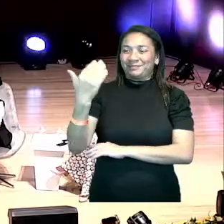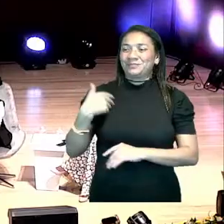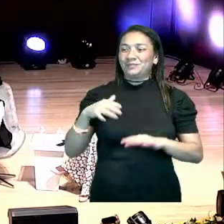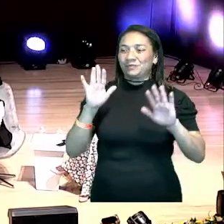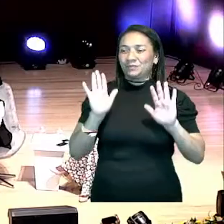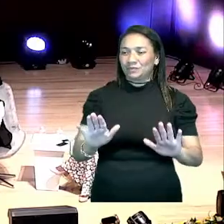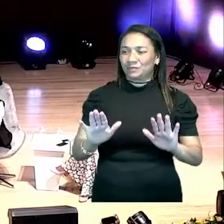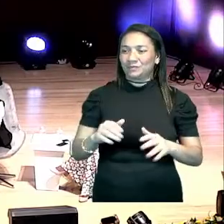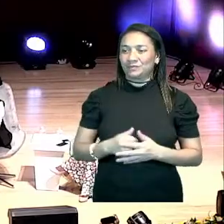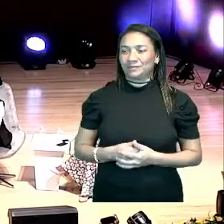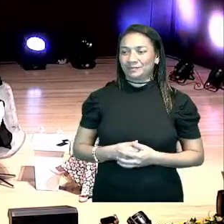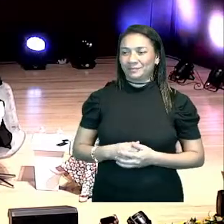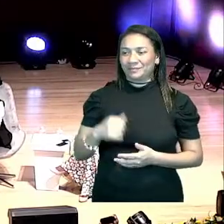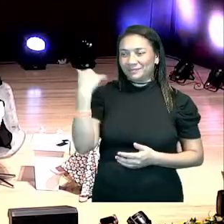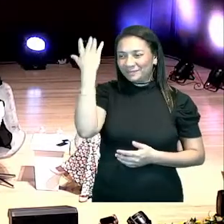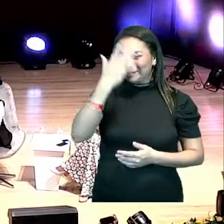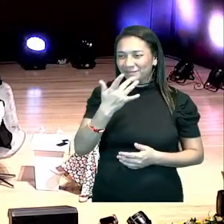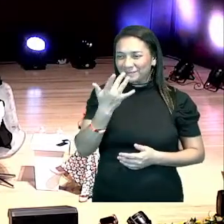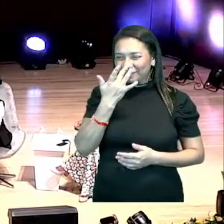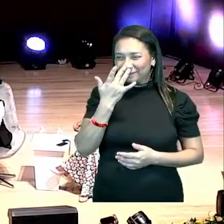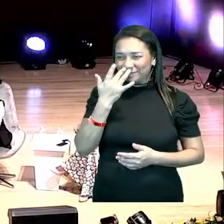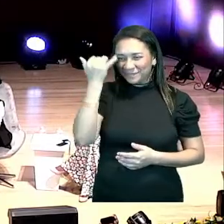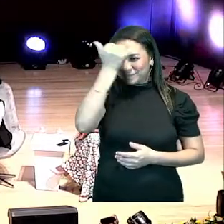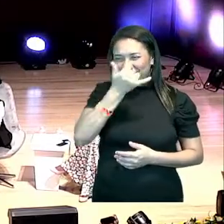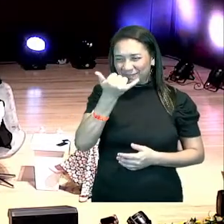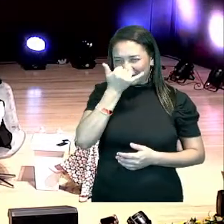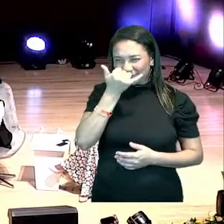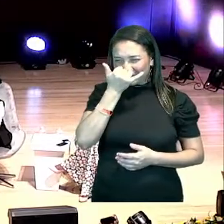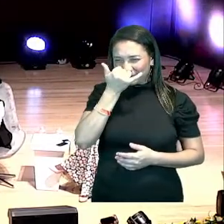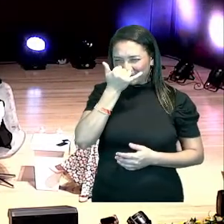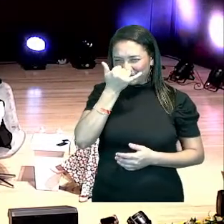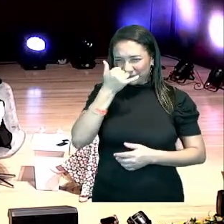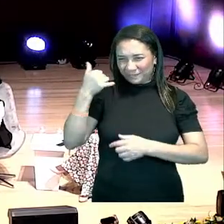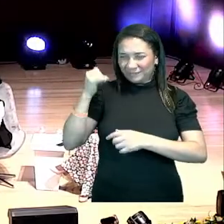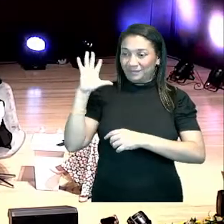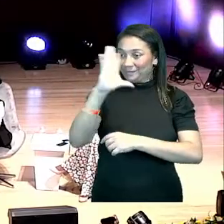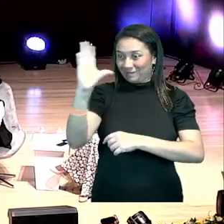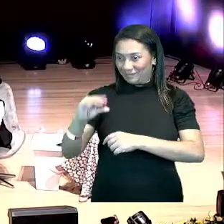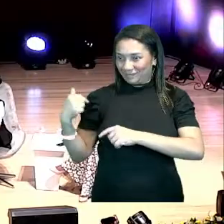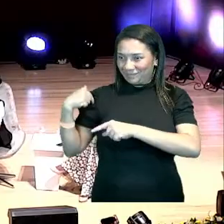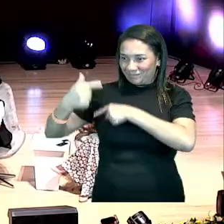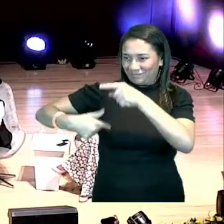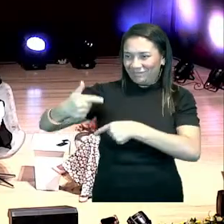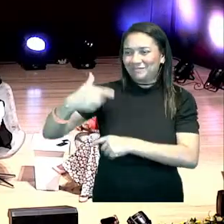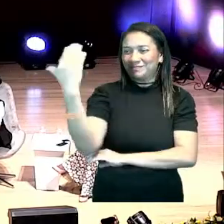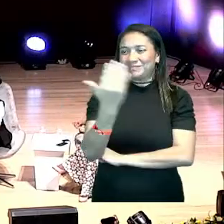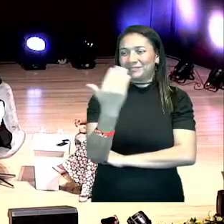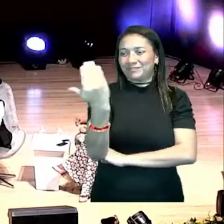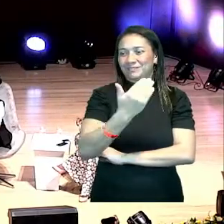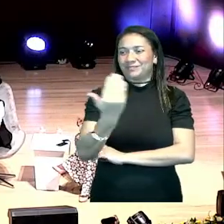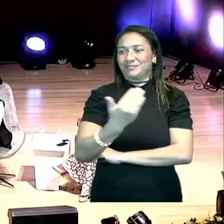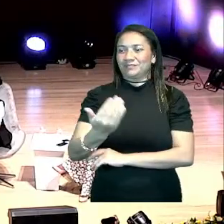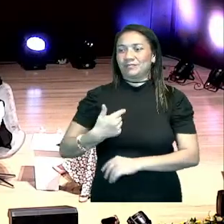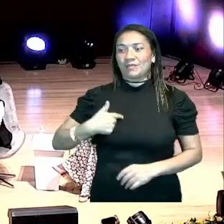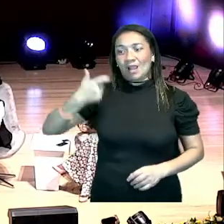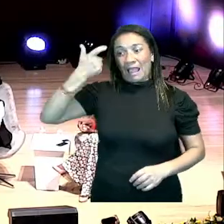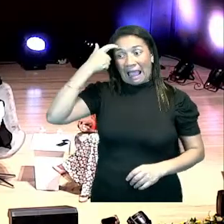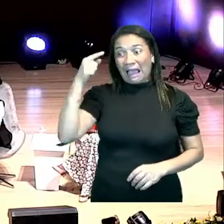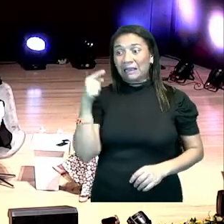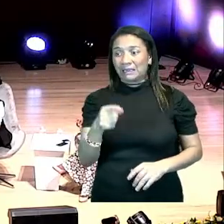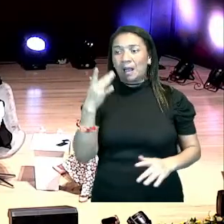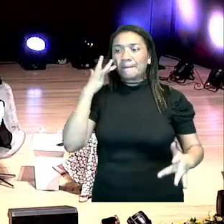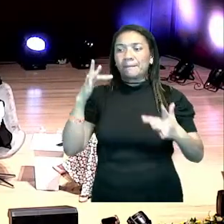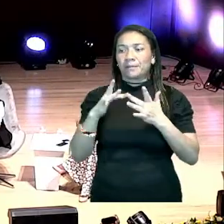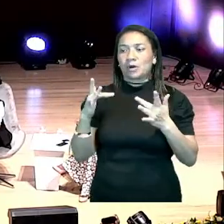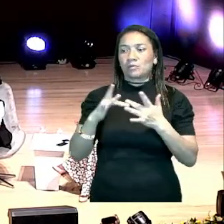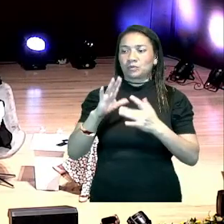to watch this movie from 1966, it's a wonderful movie, and it speaks about the way in which we